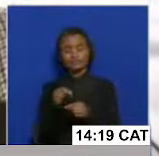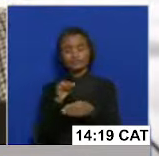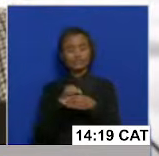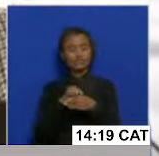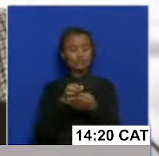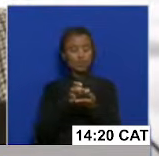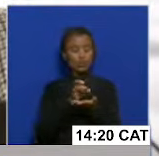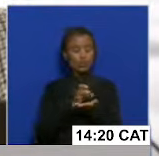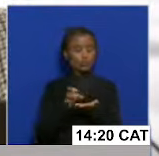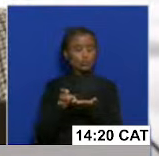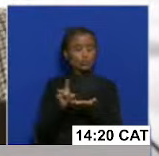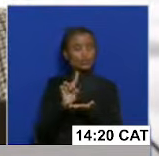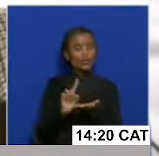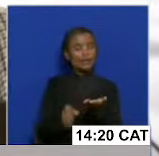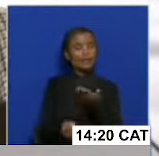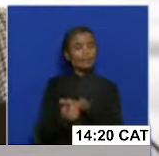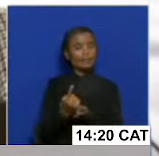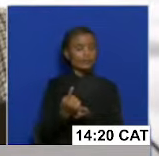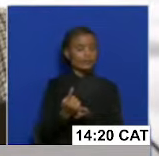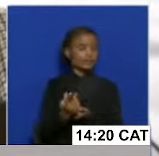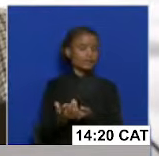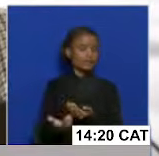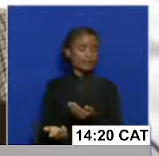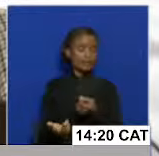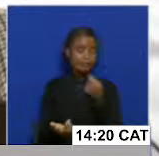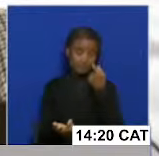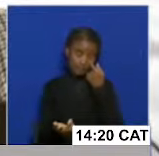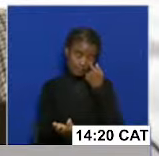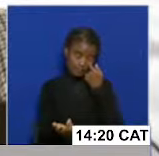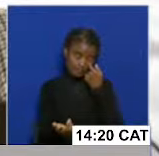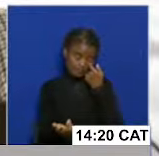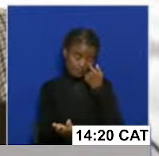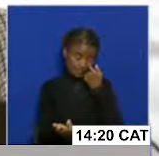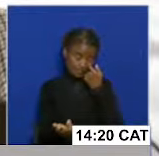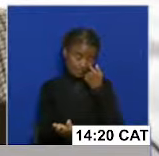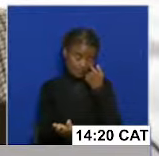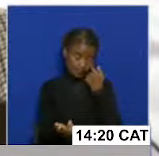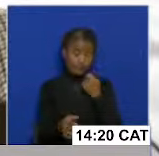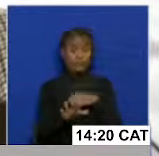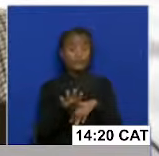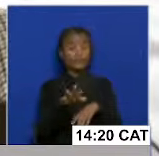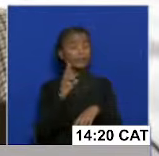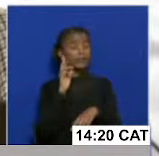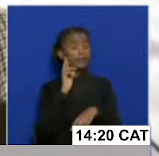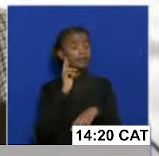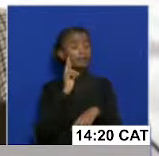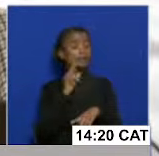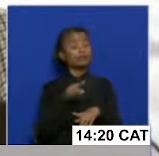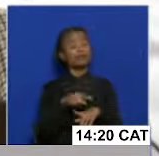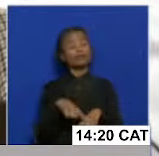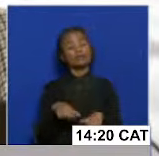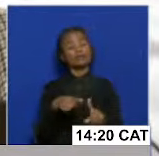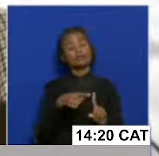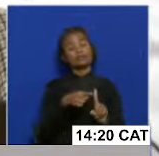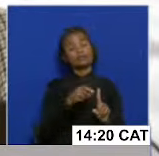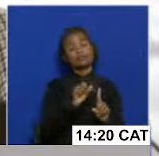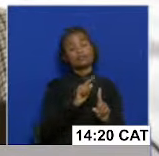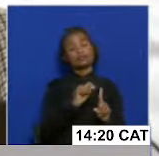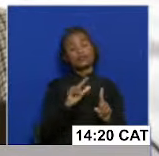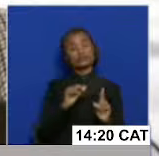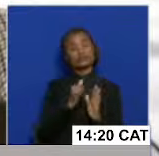Witness K, you recall that I took you to the statement earlier of Officer Stolz.